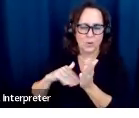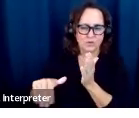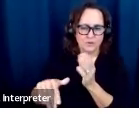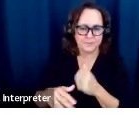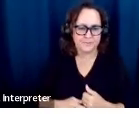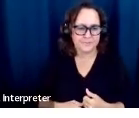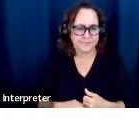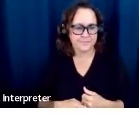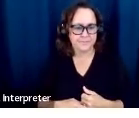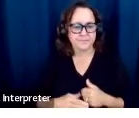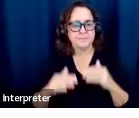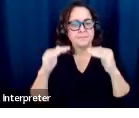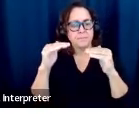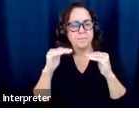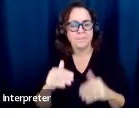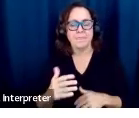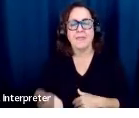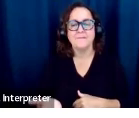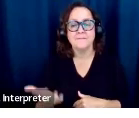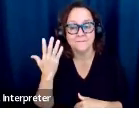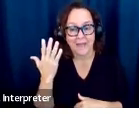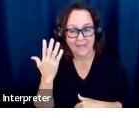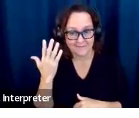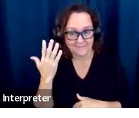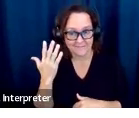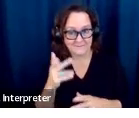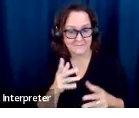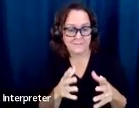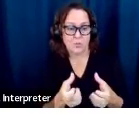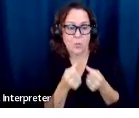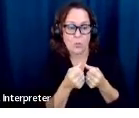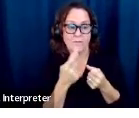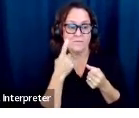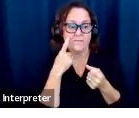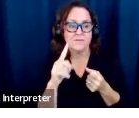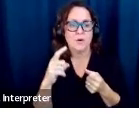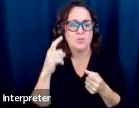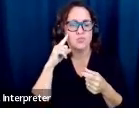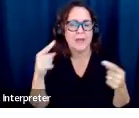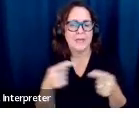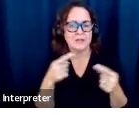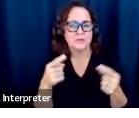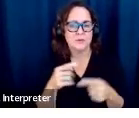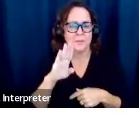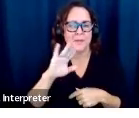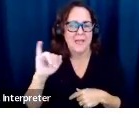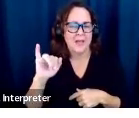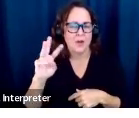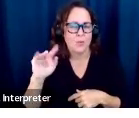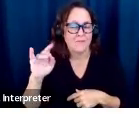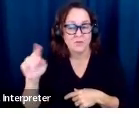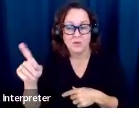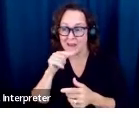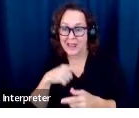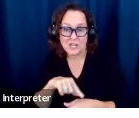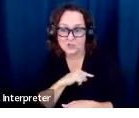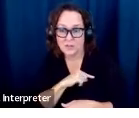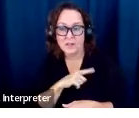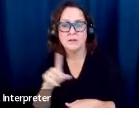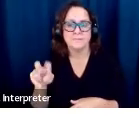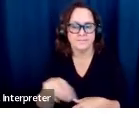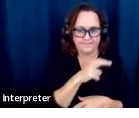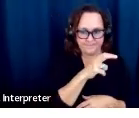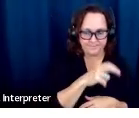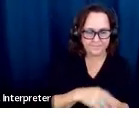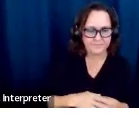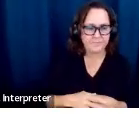5 spots per year for individuals no longer eligible for the brain injury BI waiver. 5 spots per year